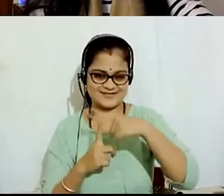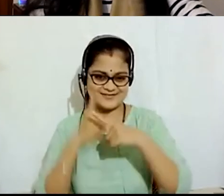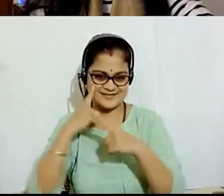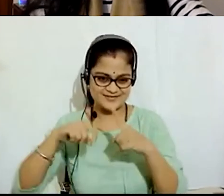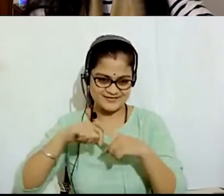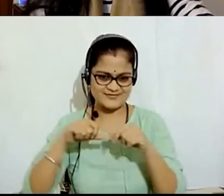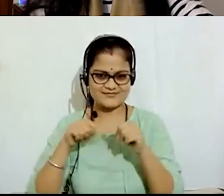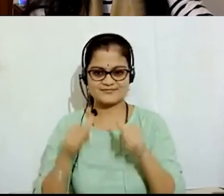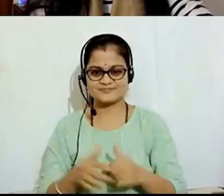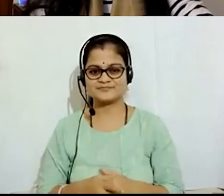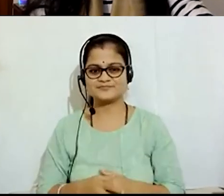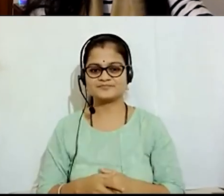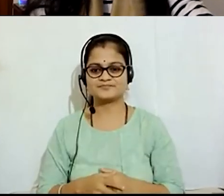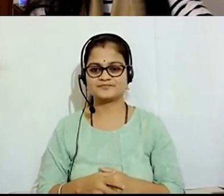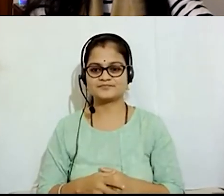Just